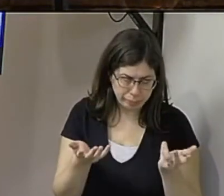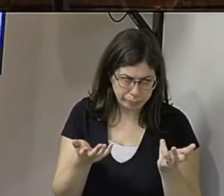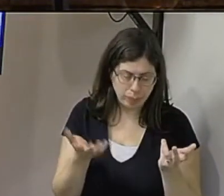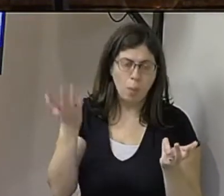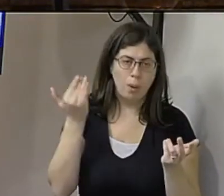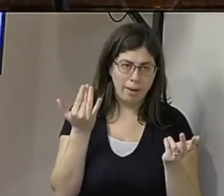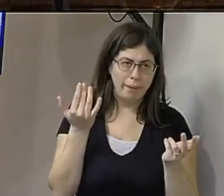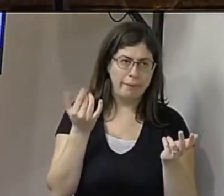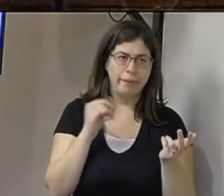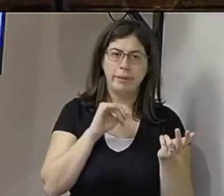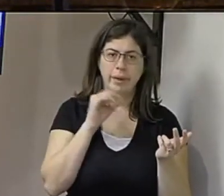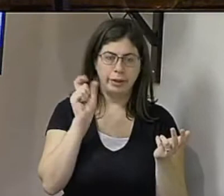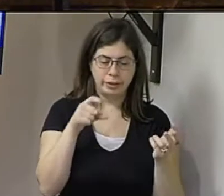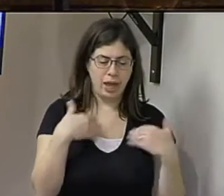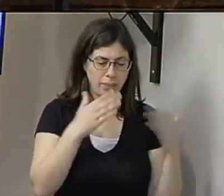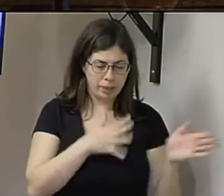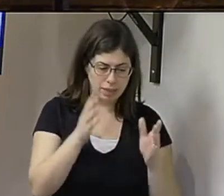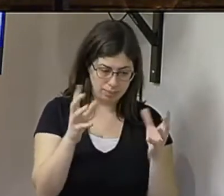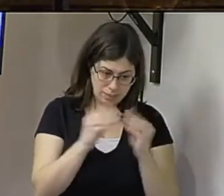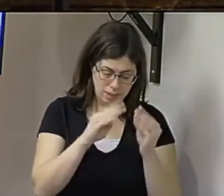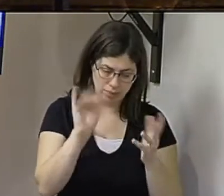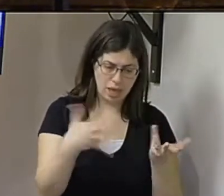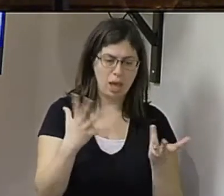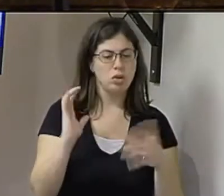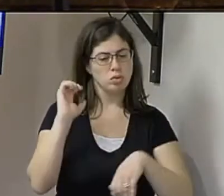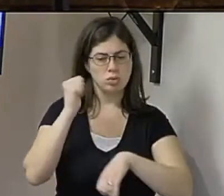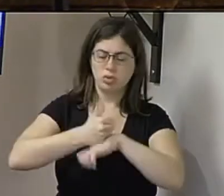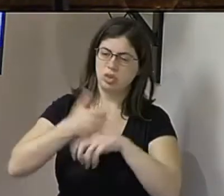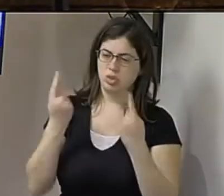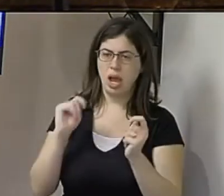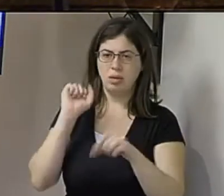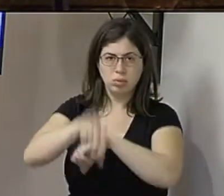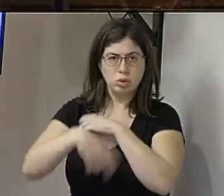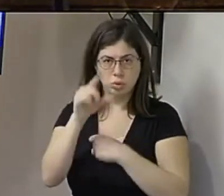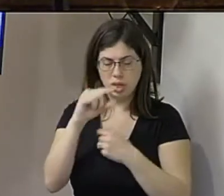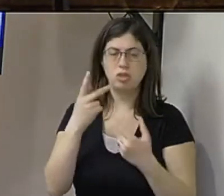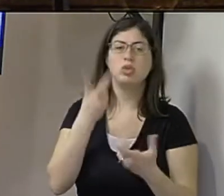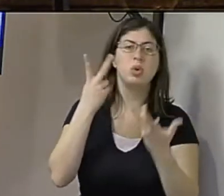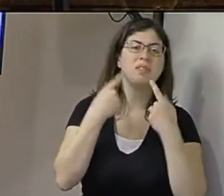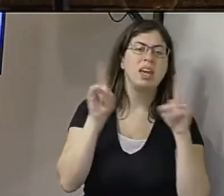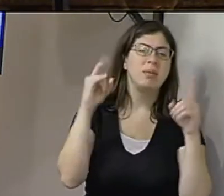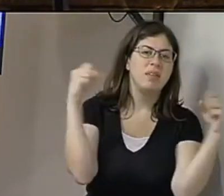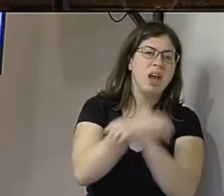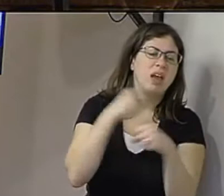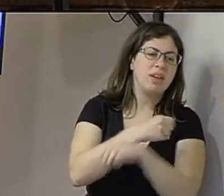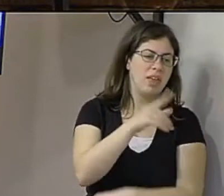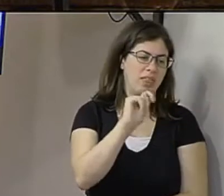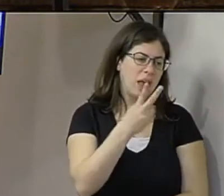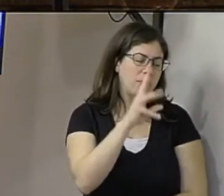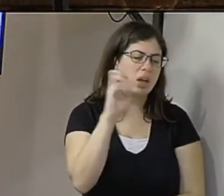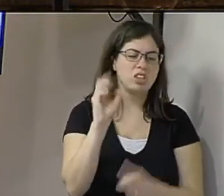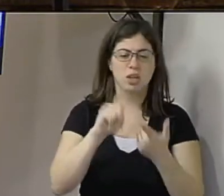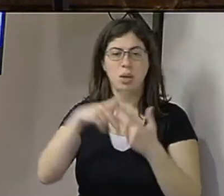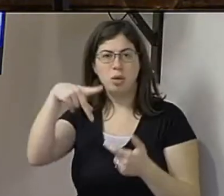because you're not supposed to have a planning meeting like that. So he goes, he tries to conquer Greece, and there's two famous battles, a naval battle at Salamis and a land battle at